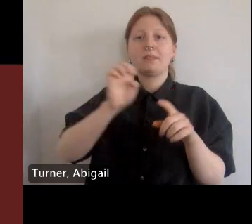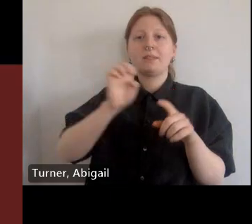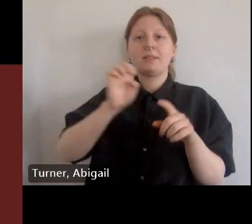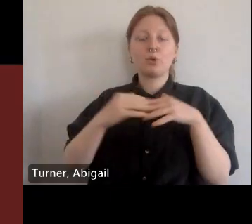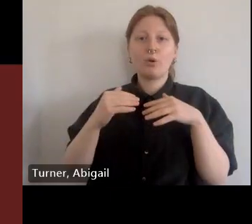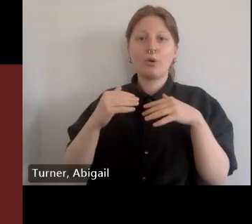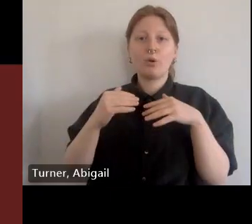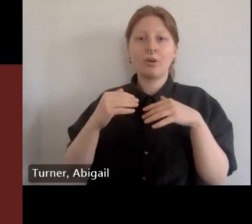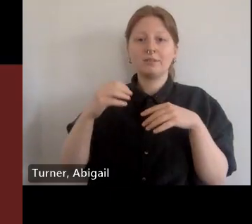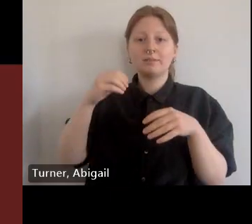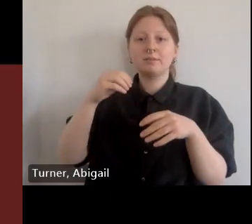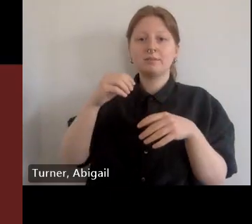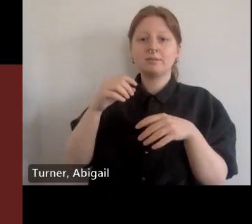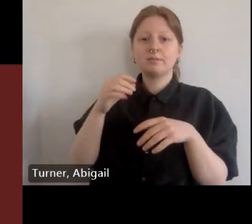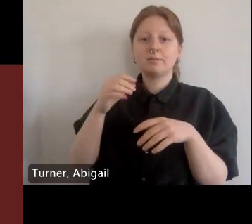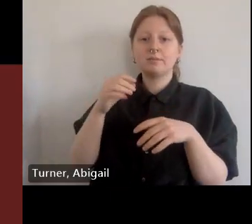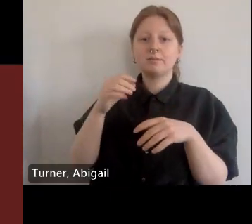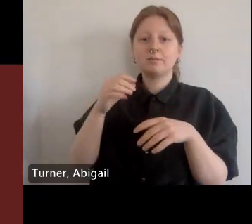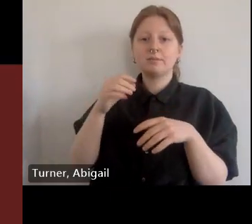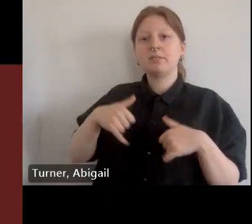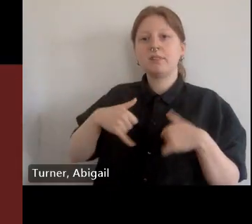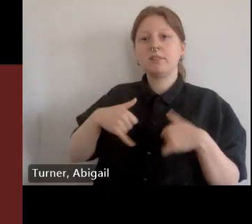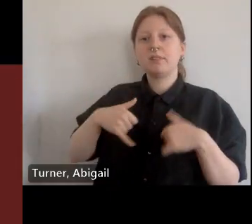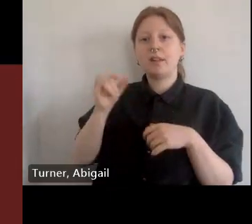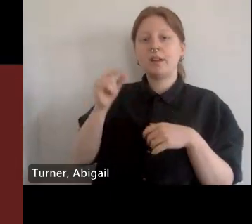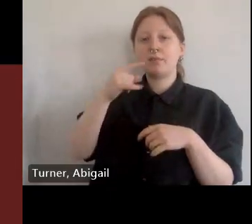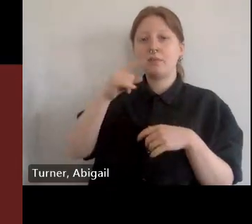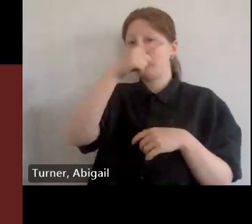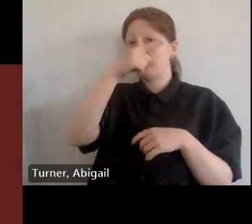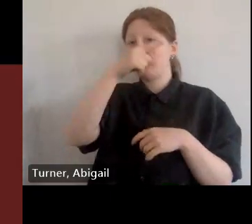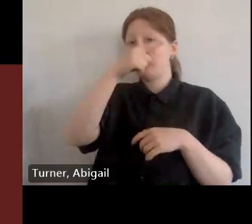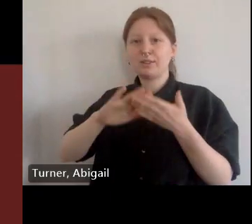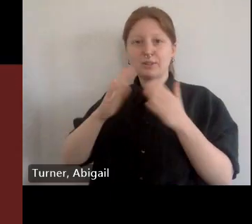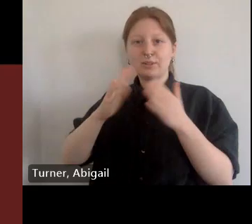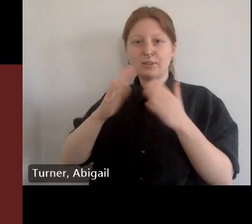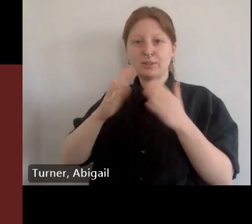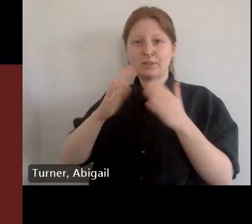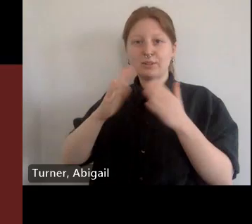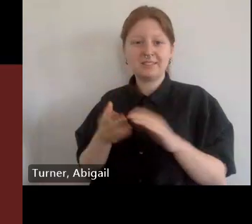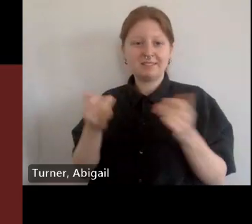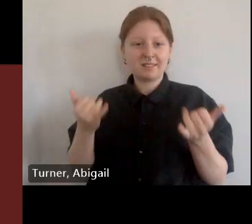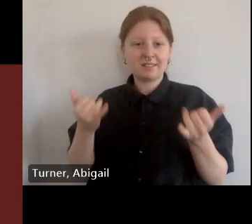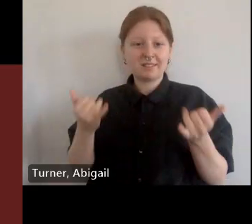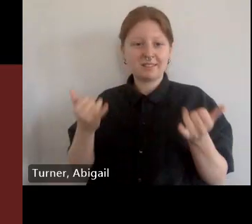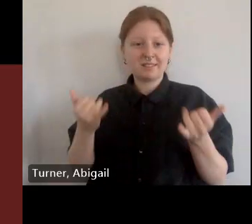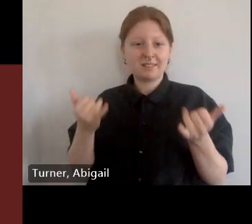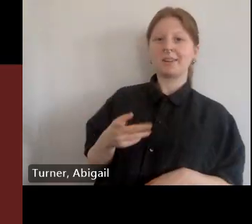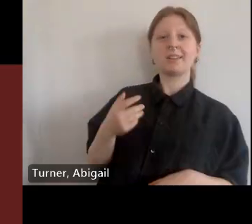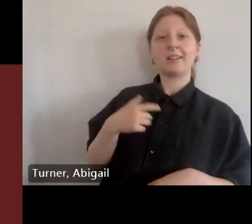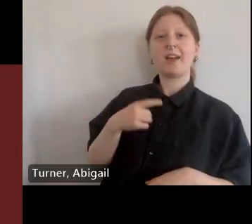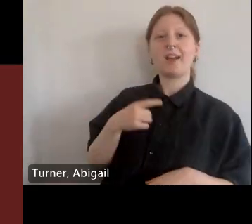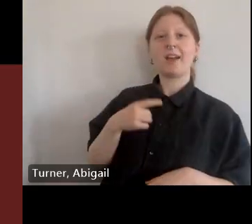community there today? Oh, okay. This is where I really like to talk about. So I think there is a lot